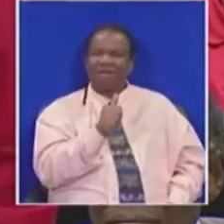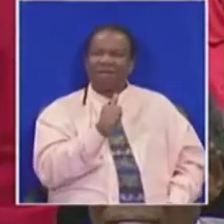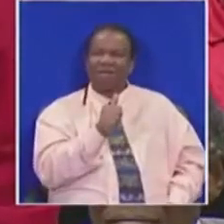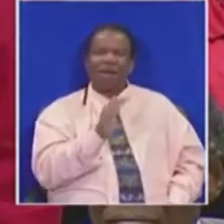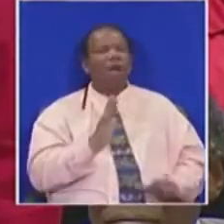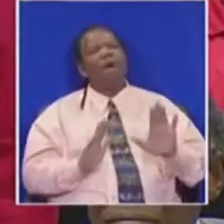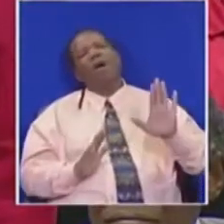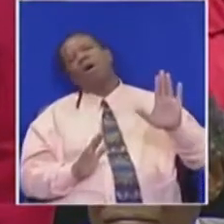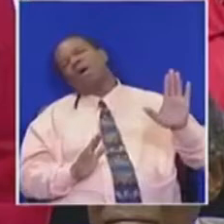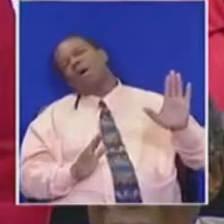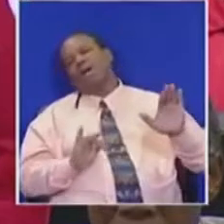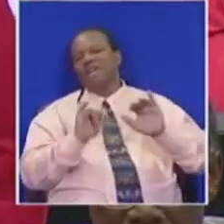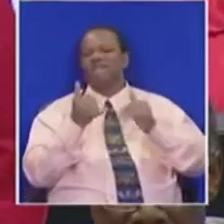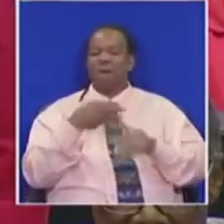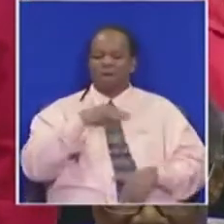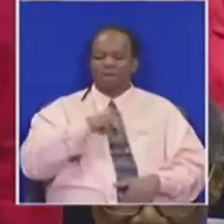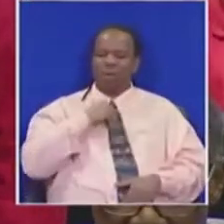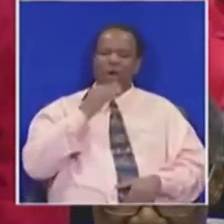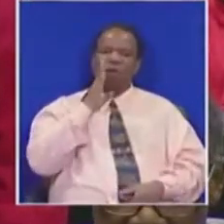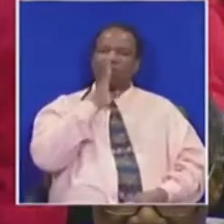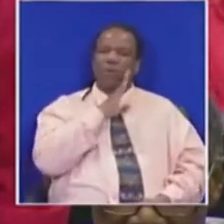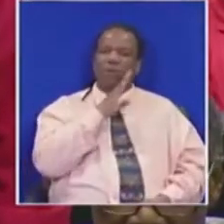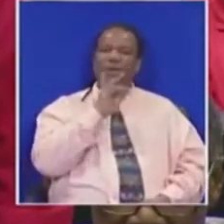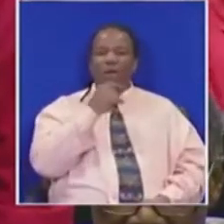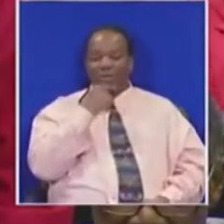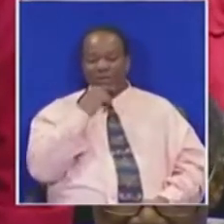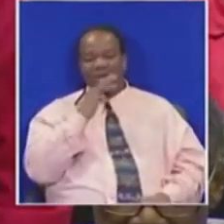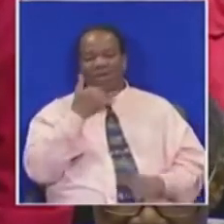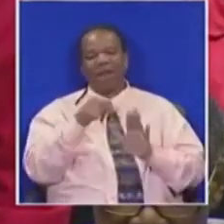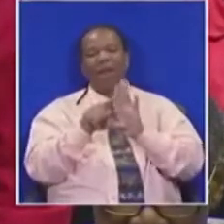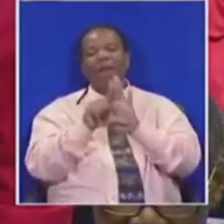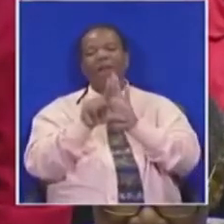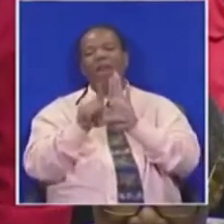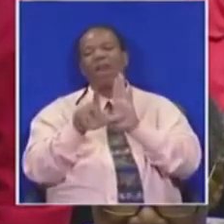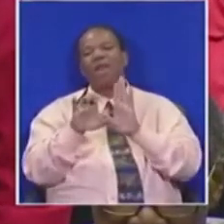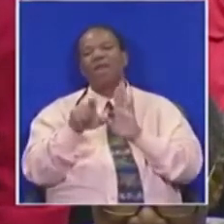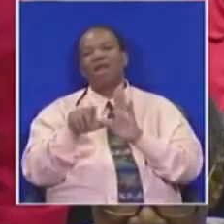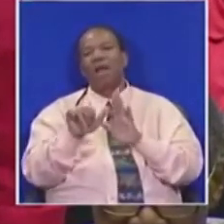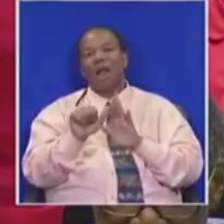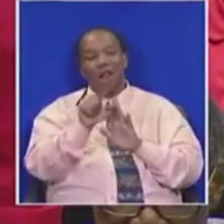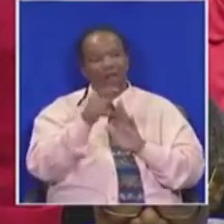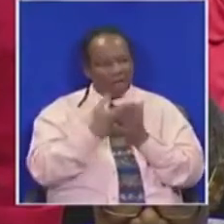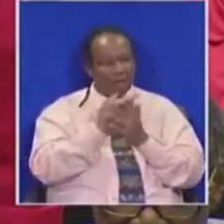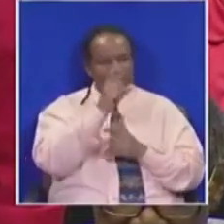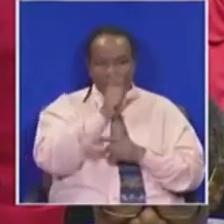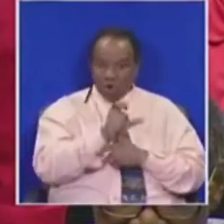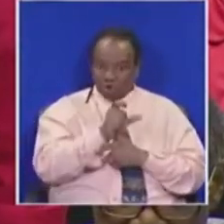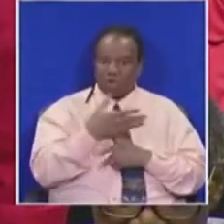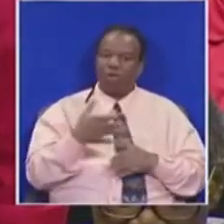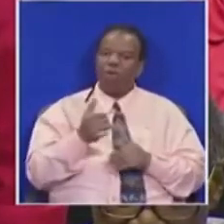principle, leave the morals. If the moral issue you don't want to play there, on a legal principle, do you think that it is justifiable for such a person to